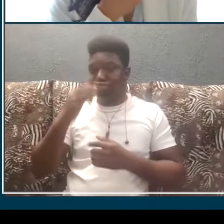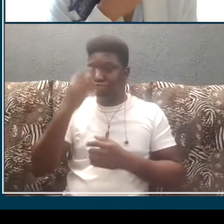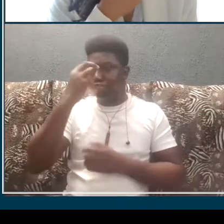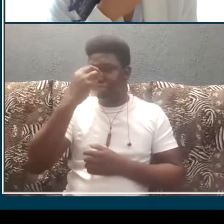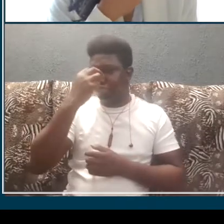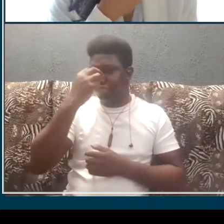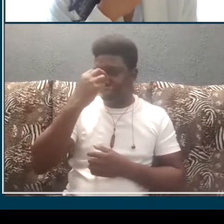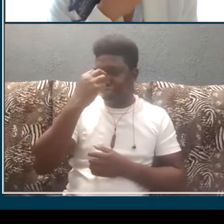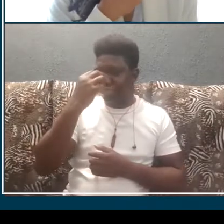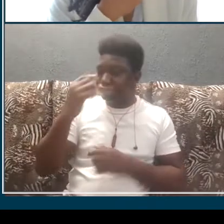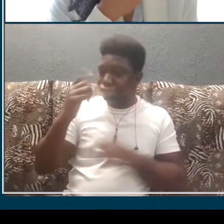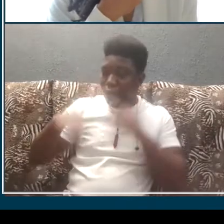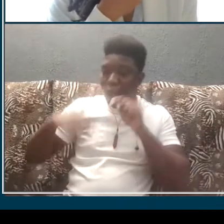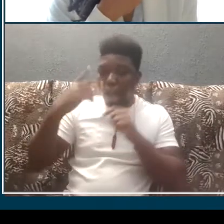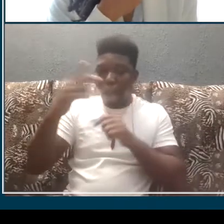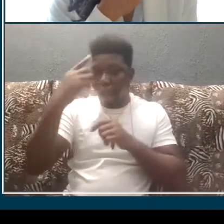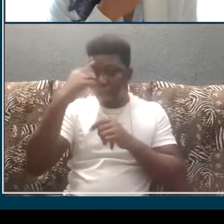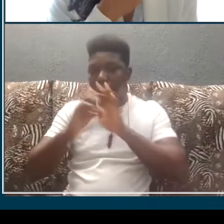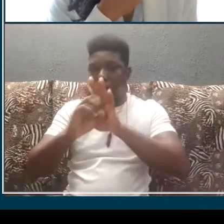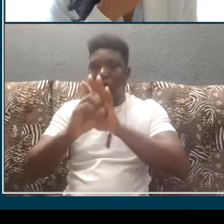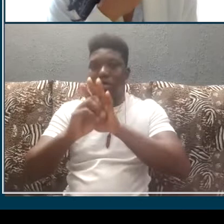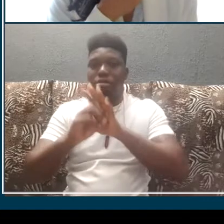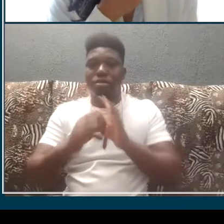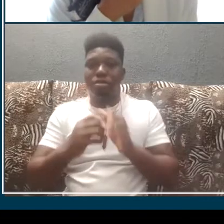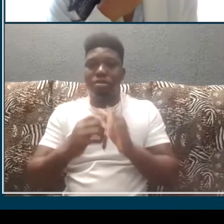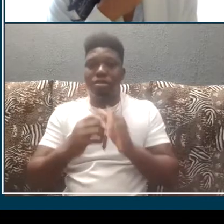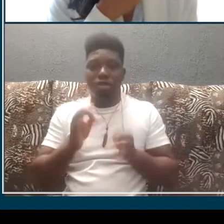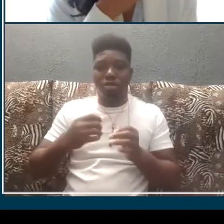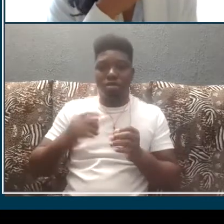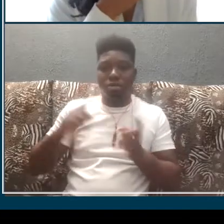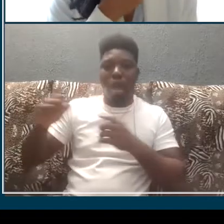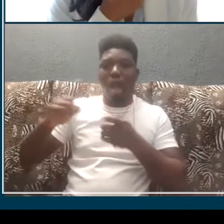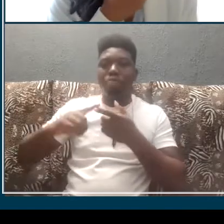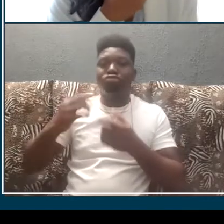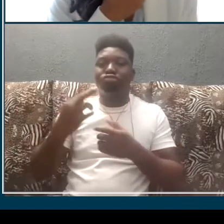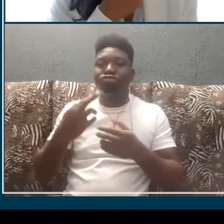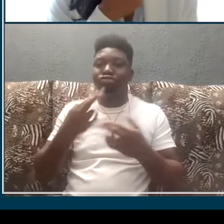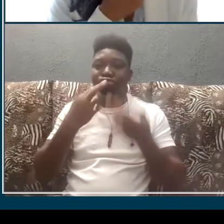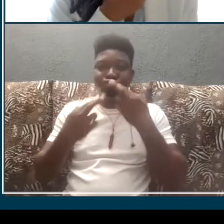if I go to a restaurant with sighted person,